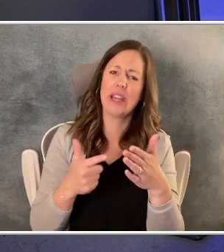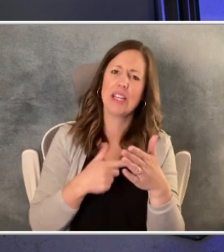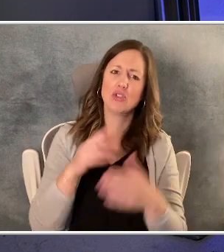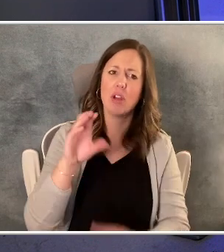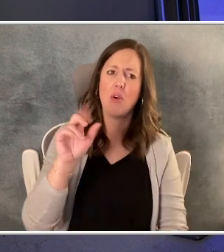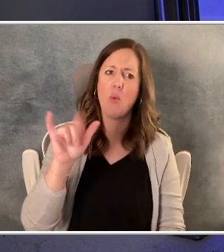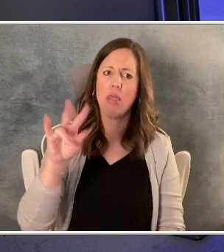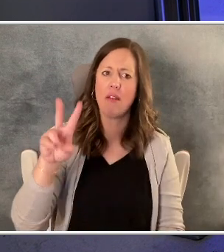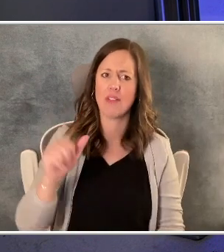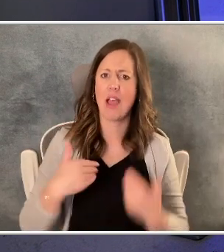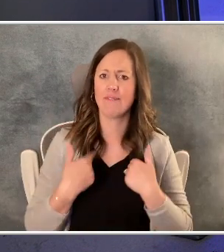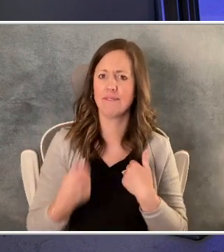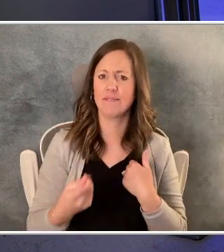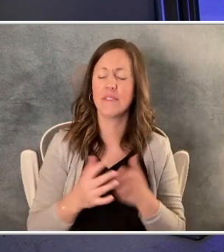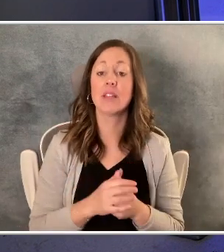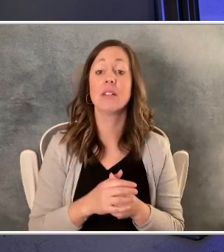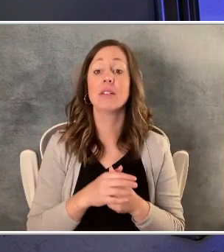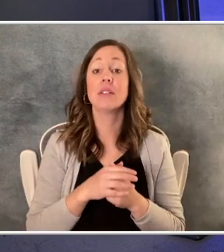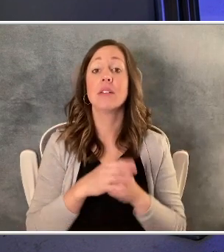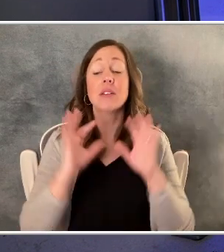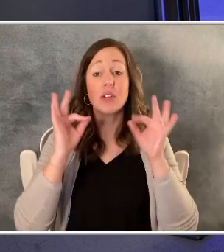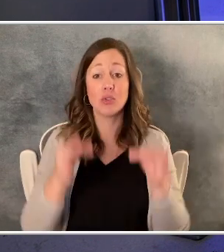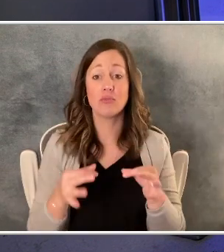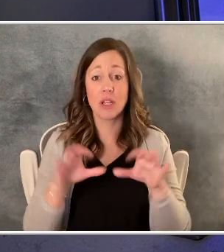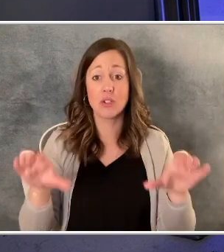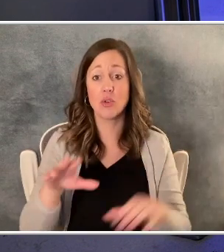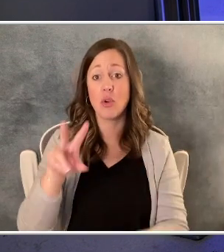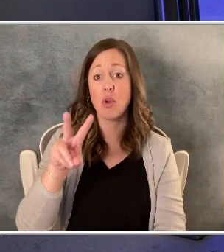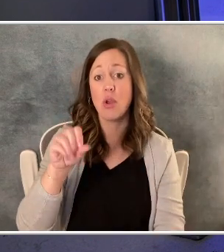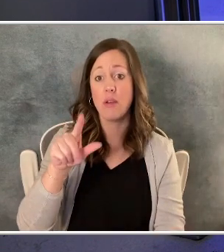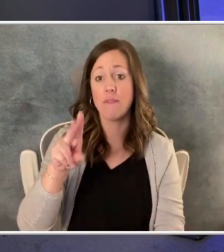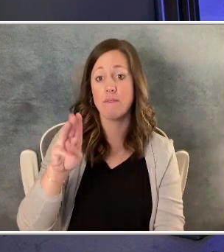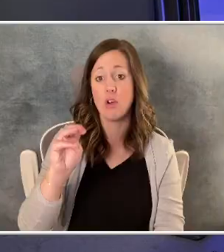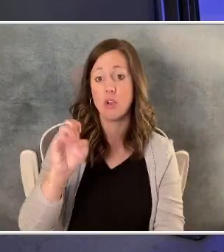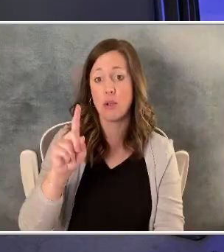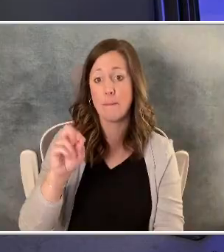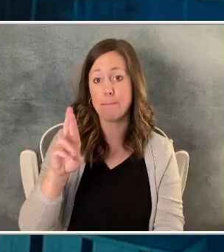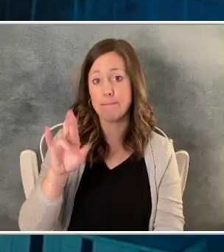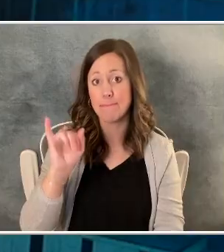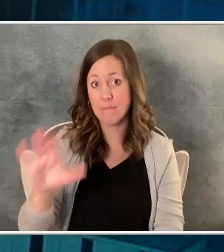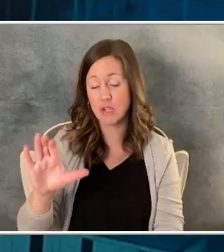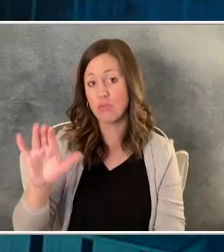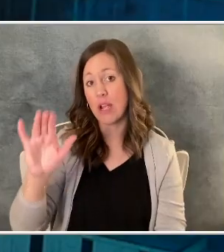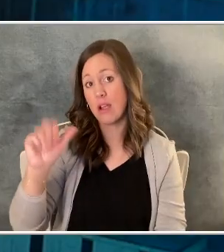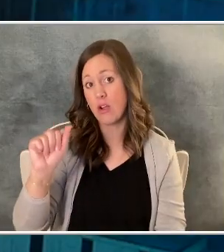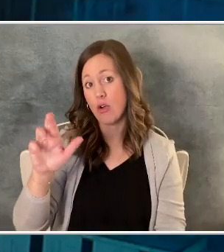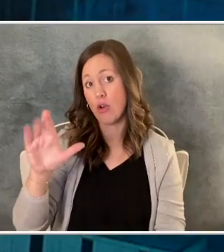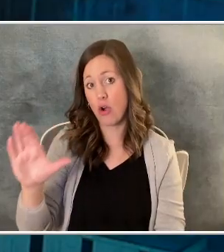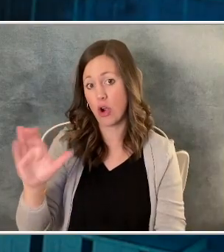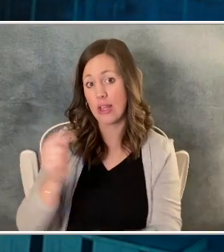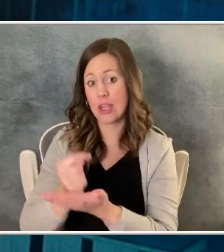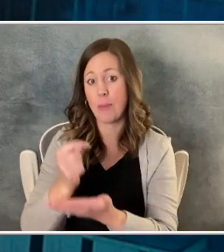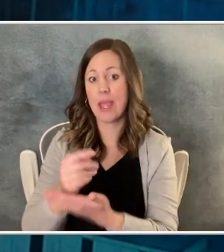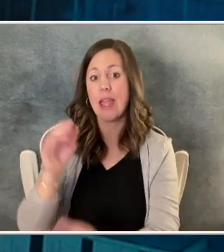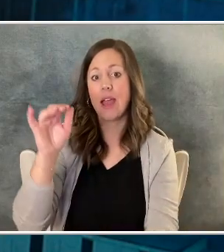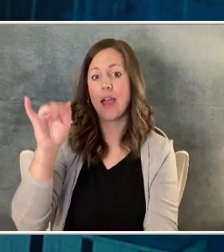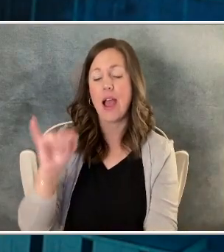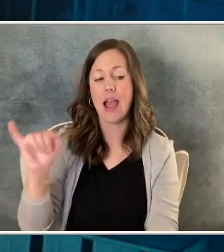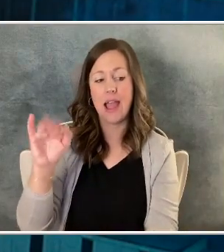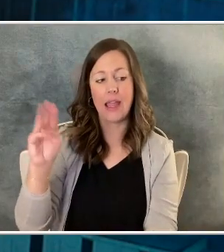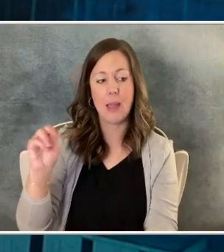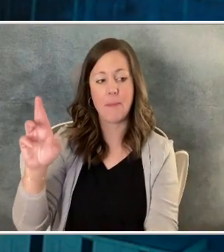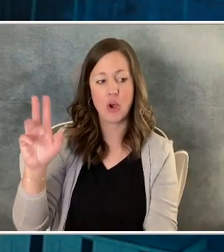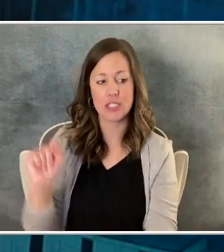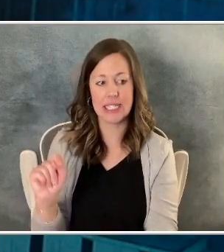get? We chose to do volumetric arc therapy, also known as IMRT for Olivia, which is a fancy kind of photon